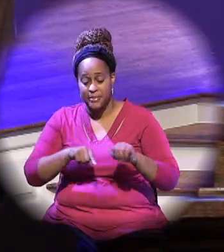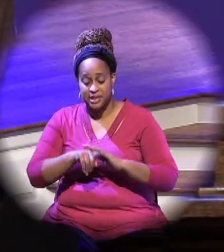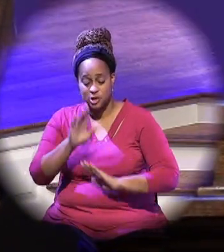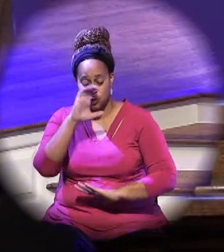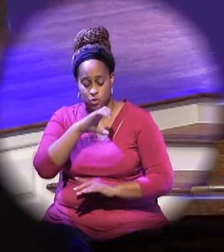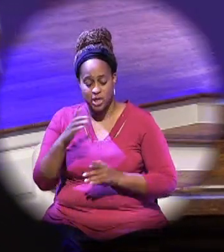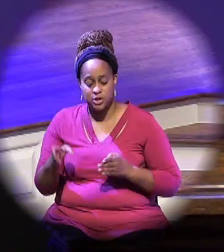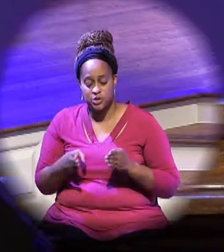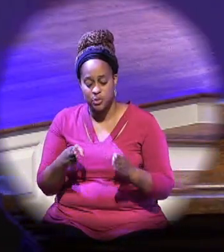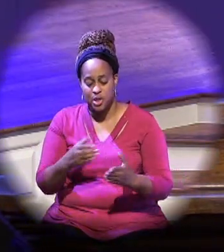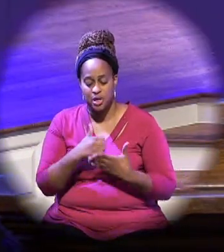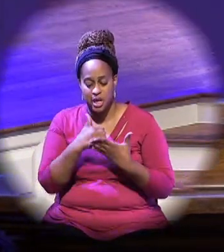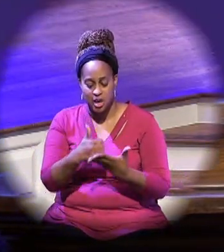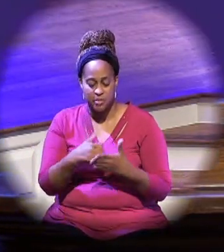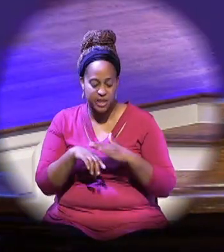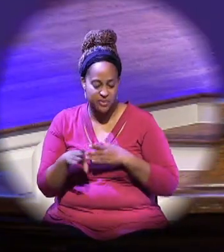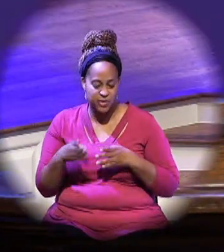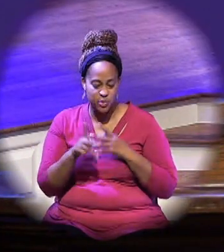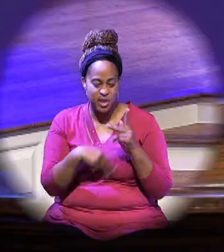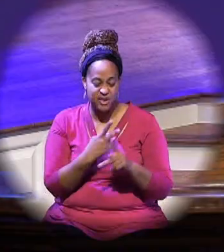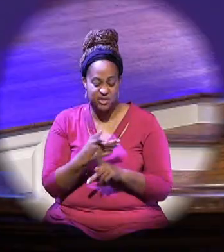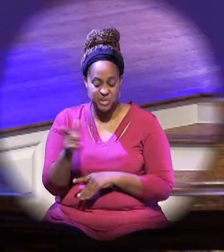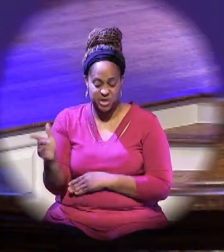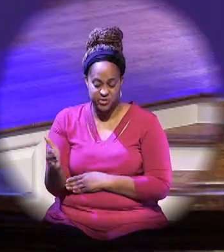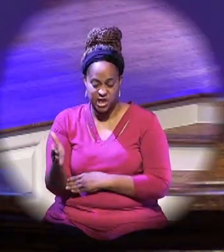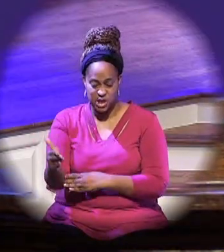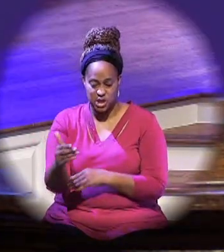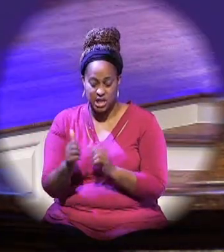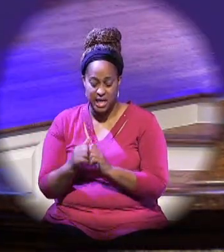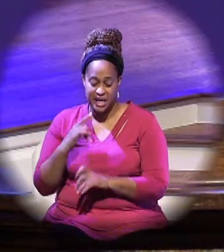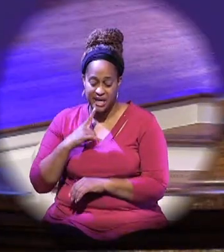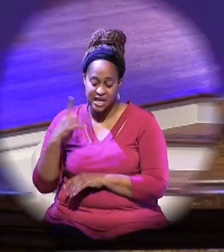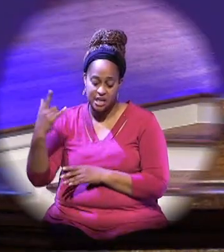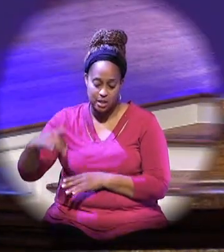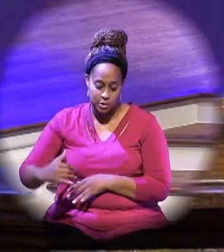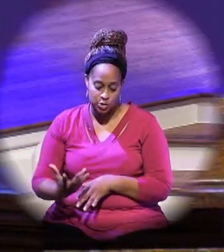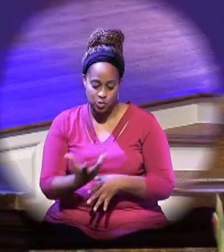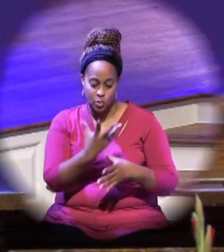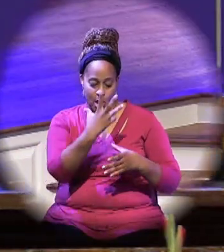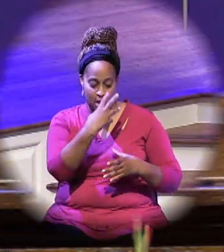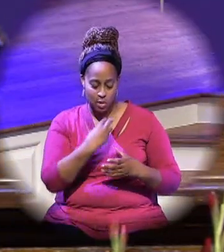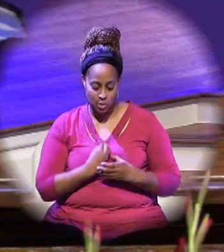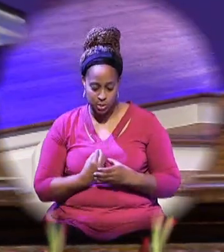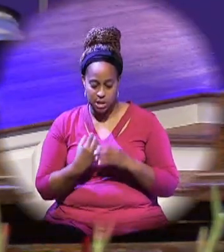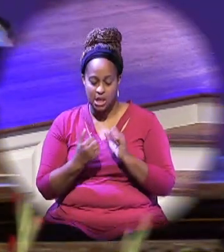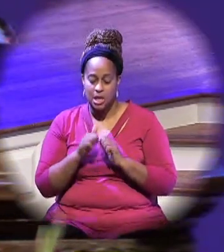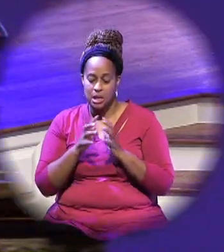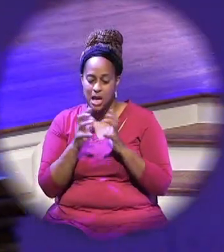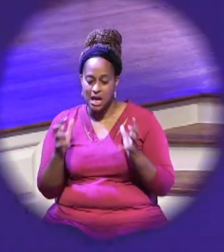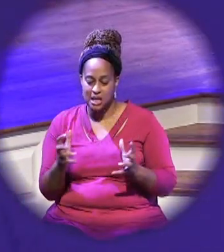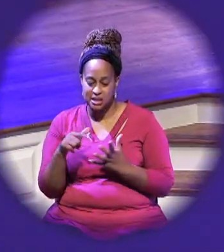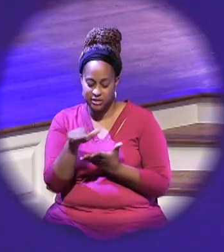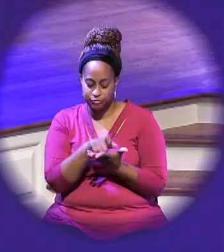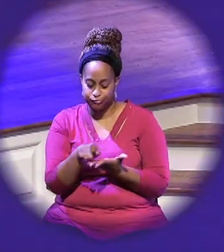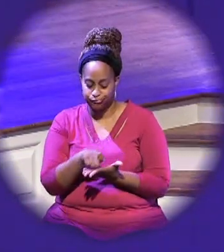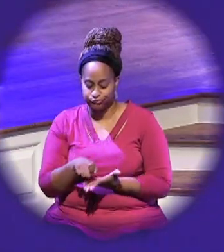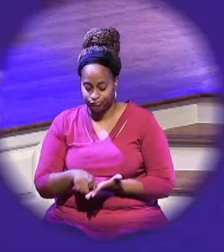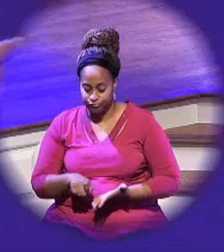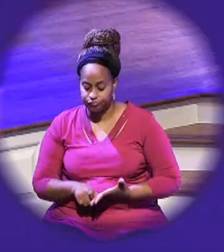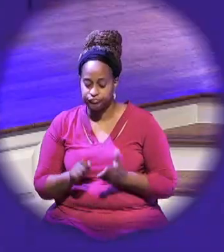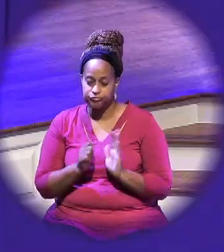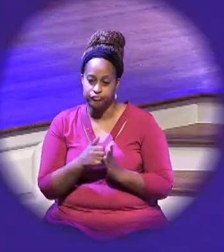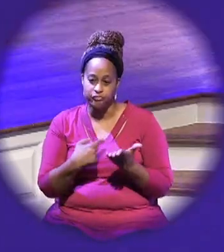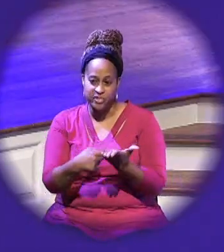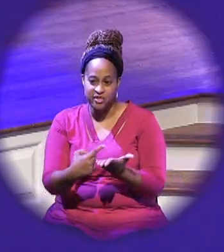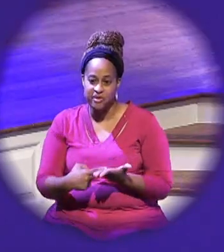Help comes in the form of this fish. The fish comes and it swallows Jonah. Now, lots of ink has been spilled over